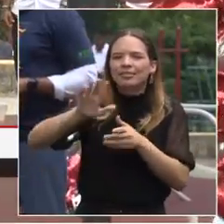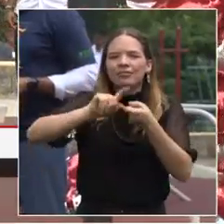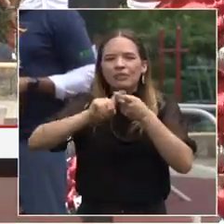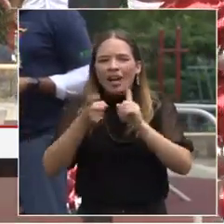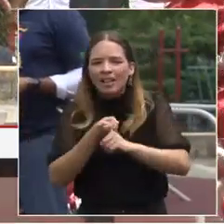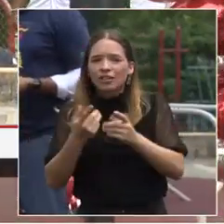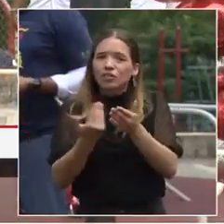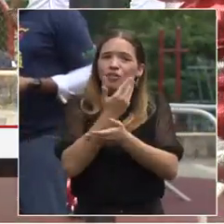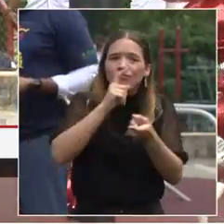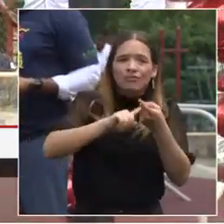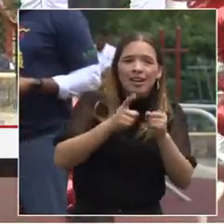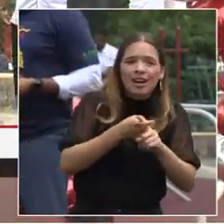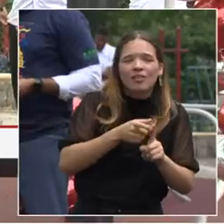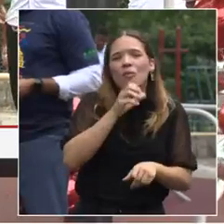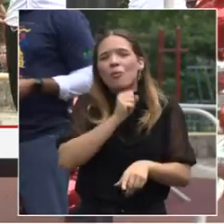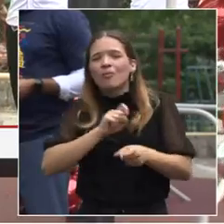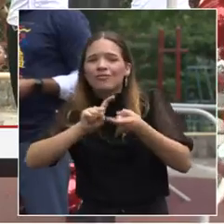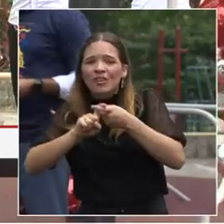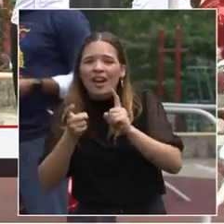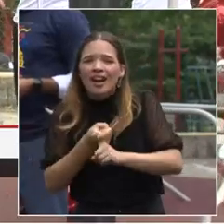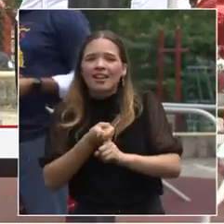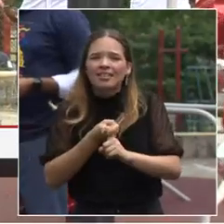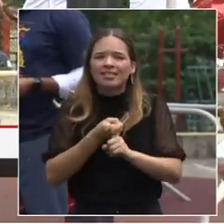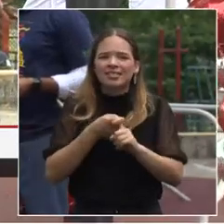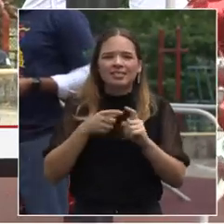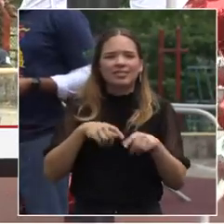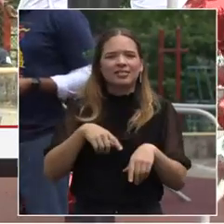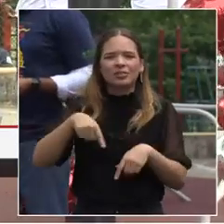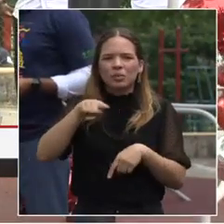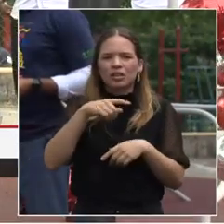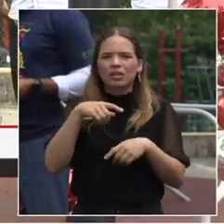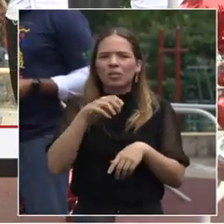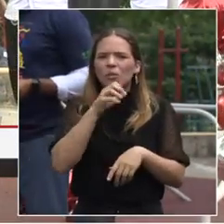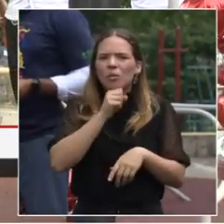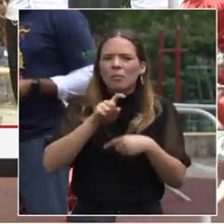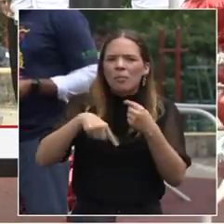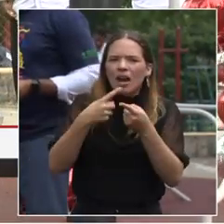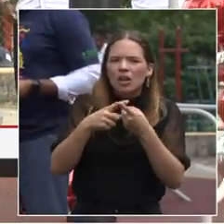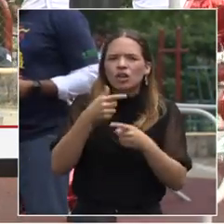old friends, and I emphasize old when I talk about goings.